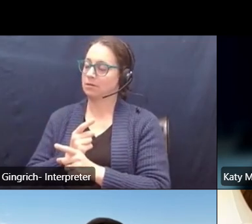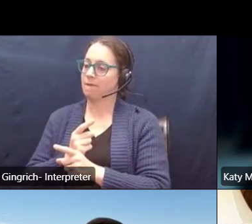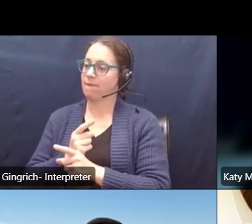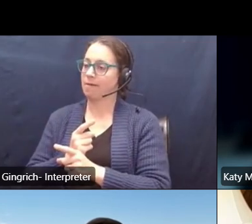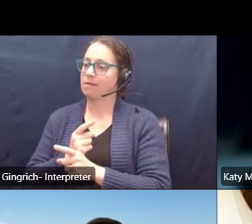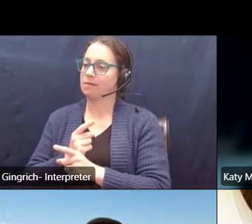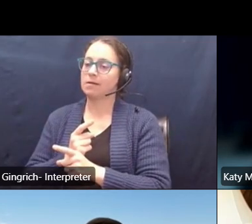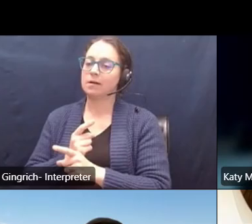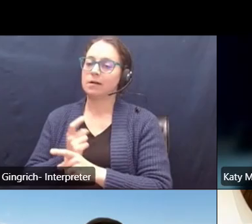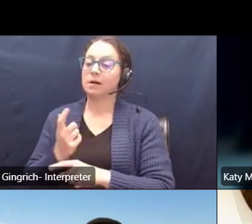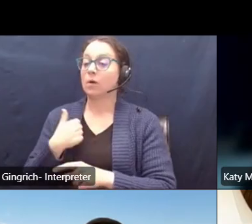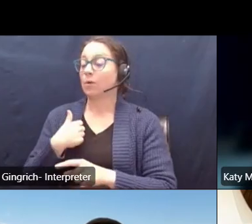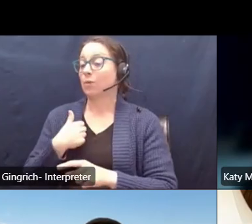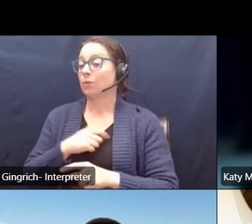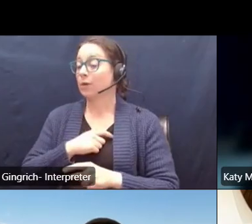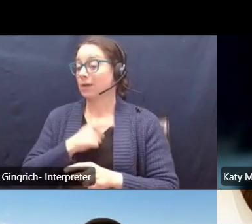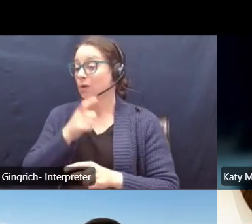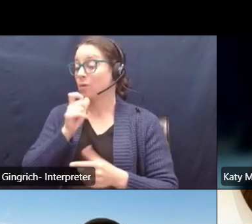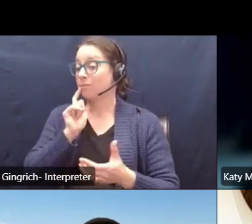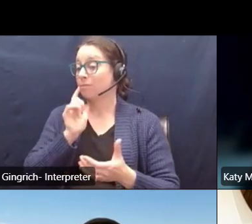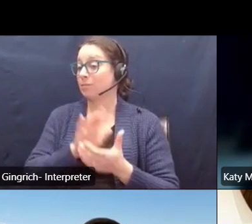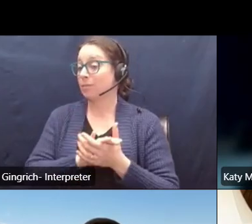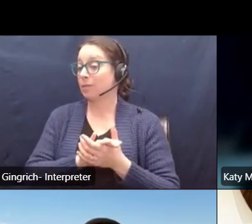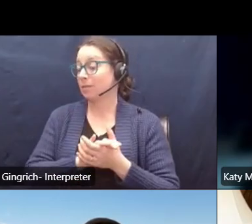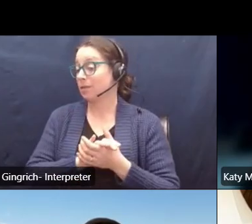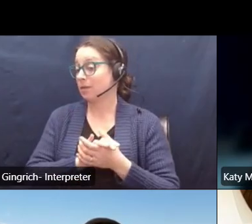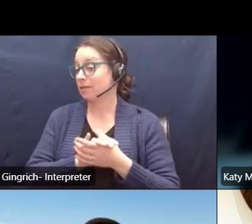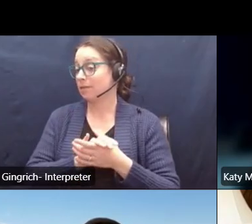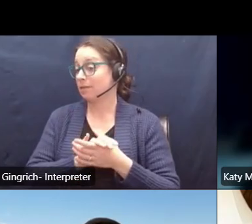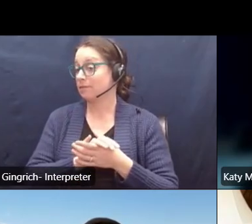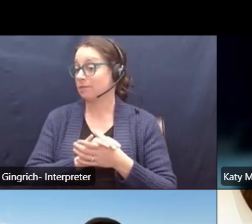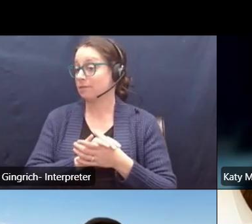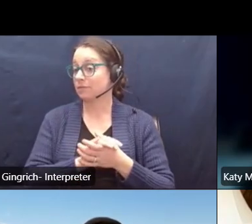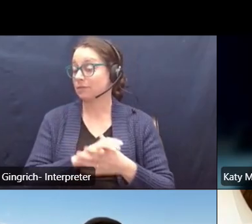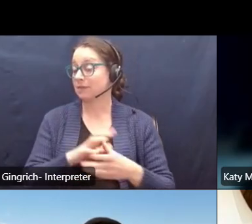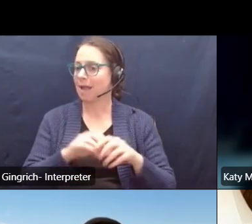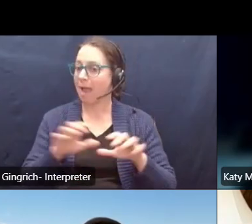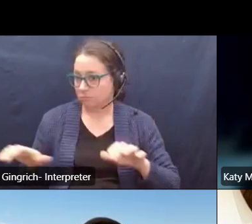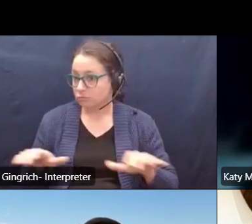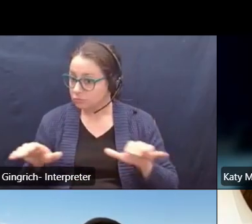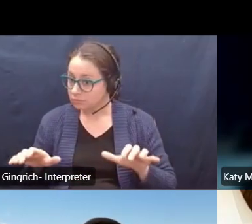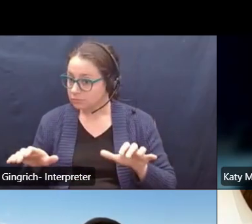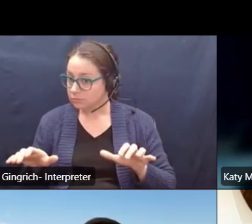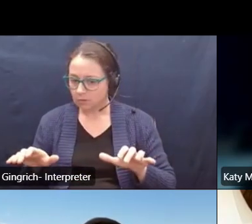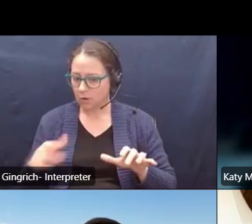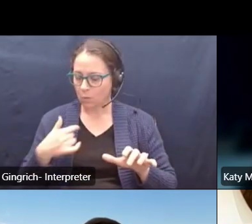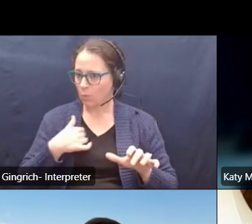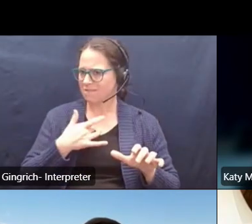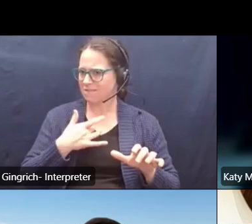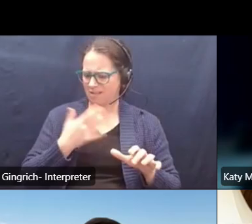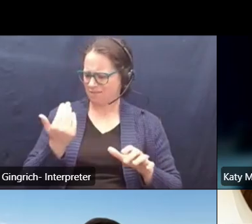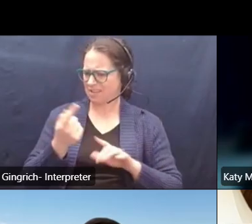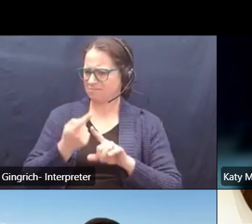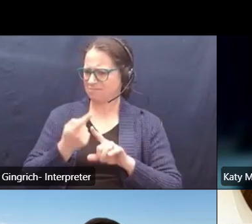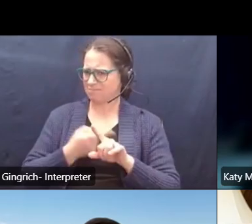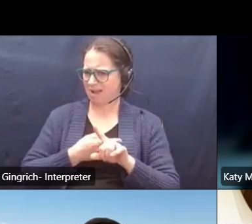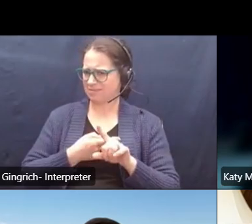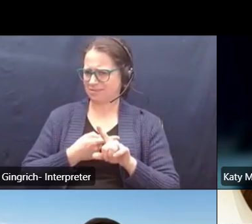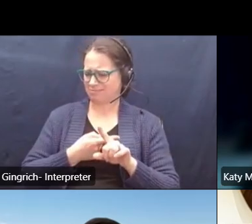And we who believe in action do not consider 15